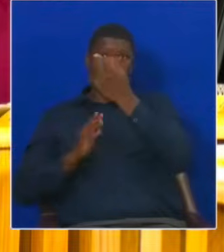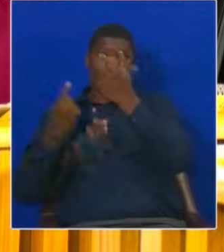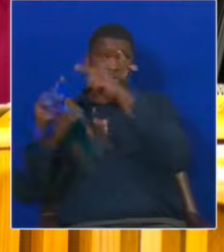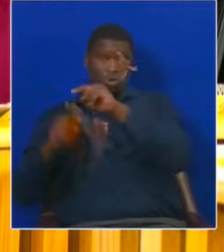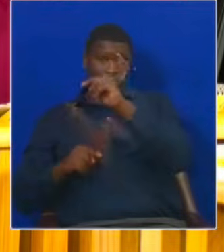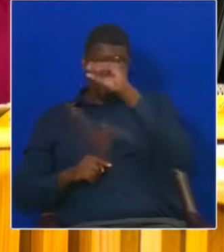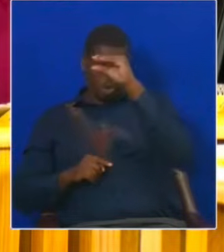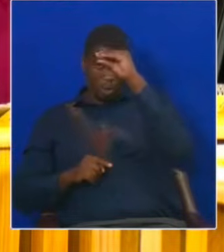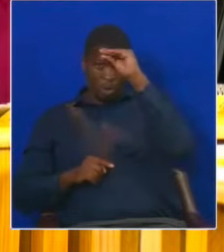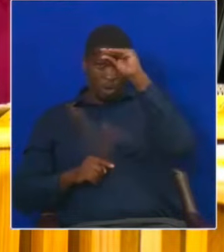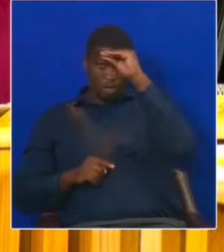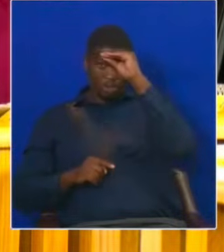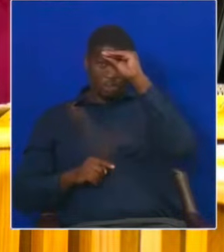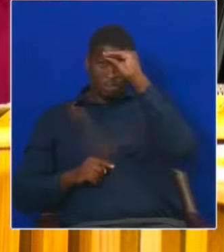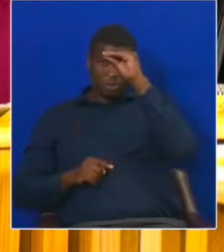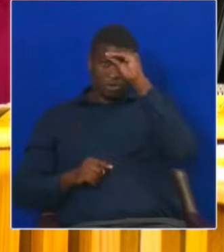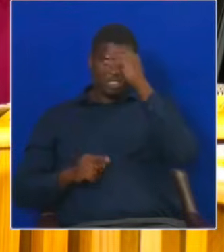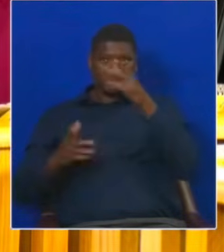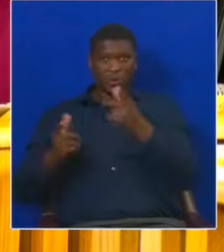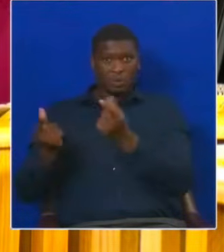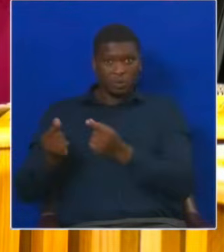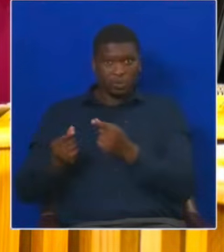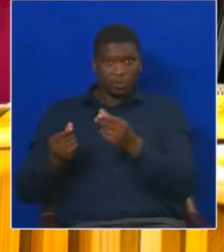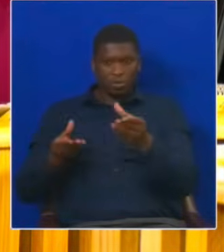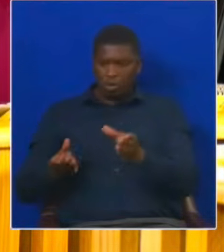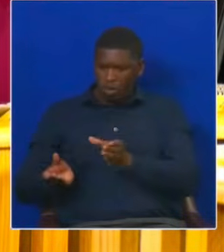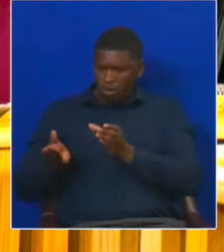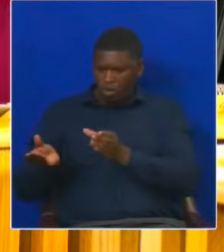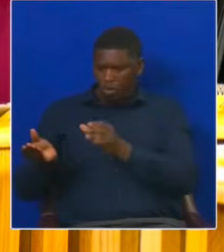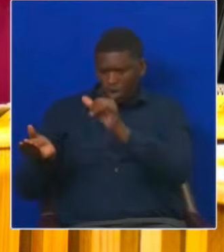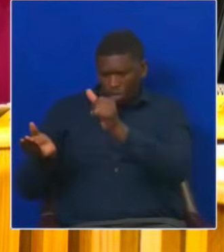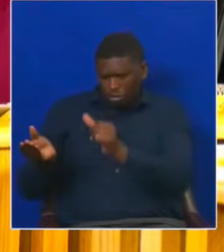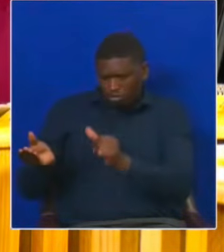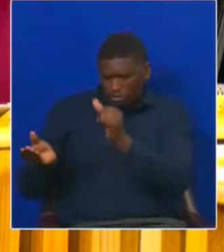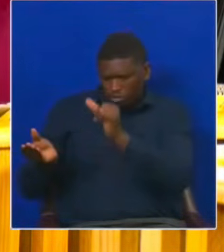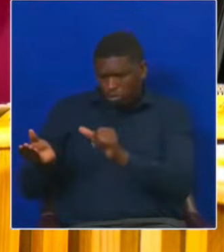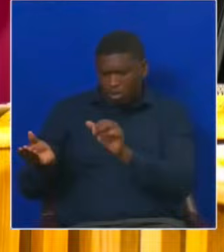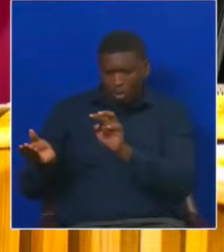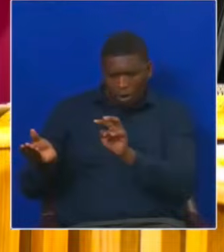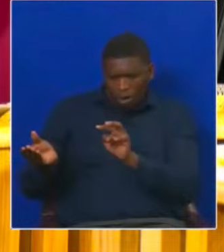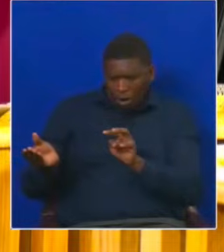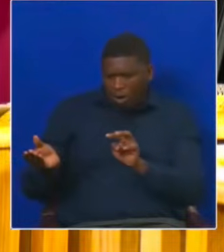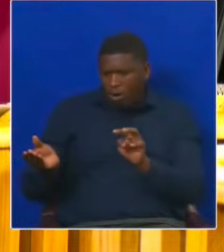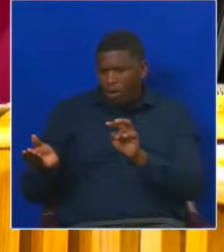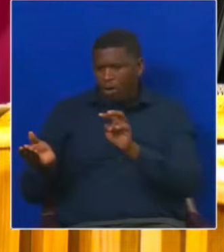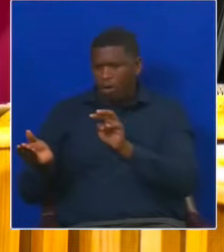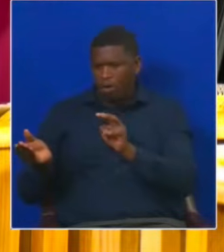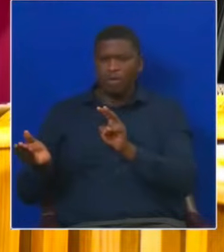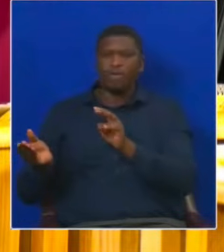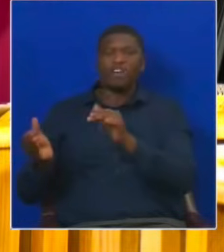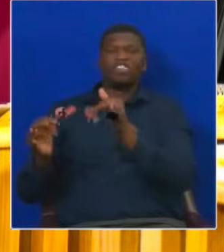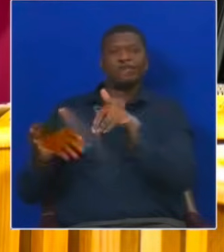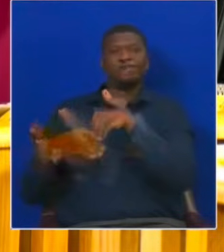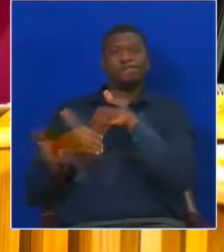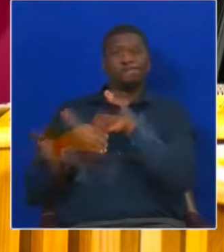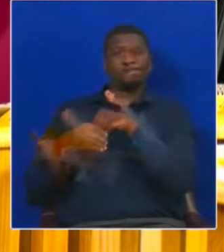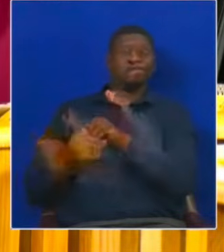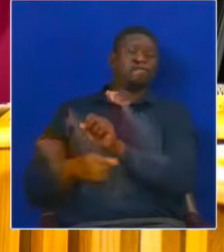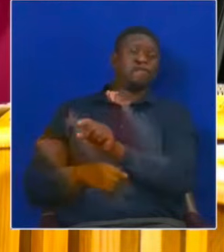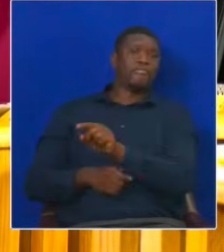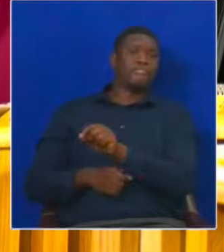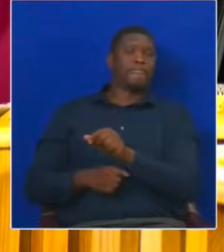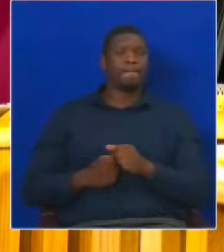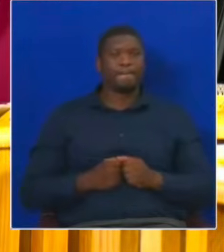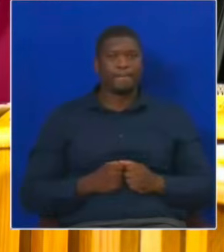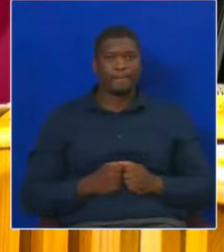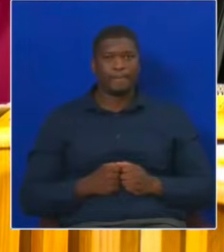whole house and of the packaging of the DVR in question. We